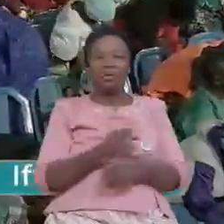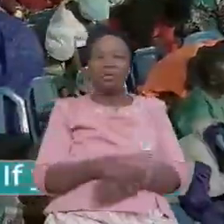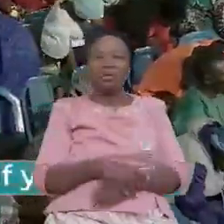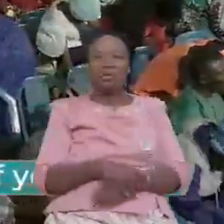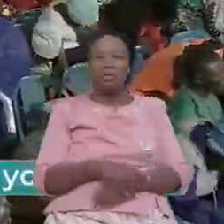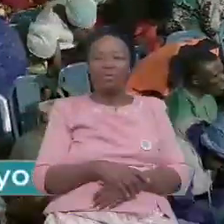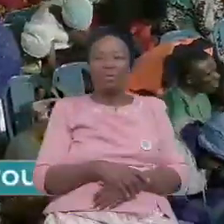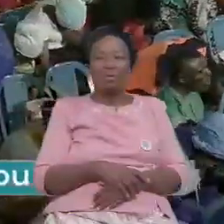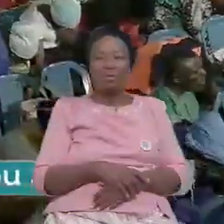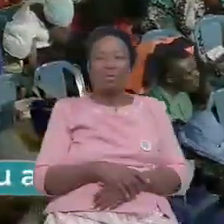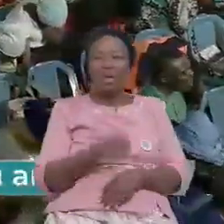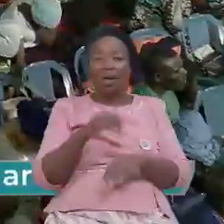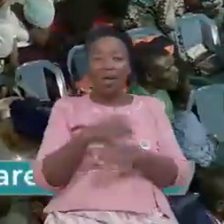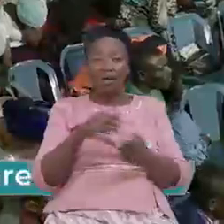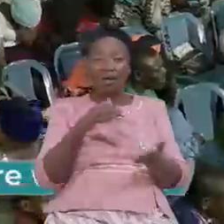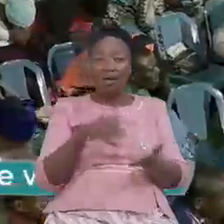At the center,